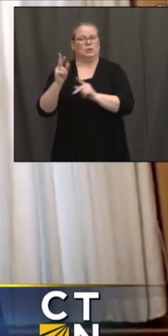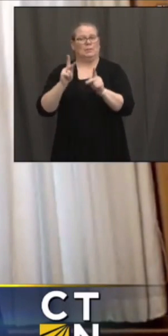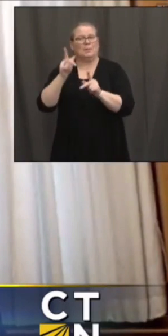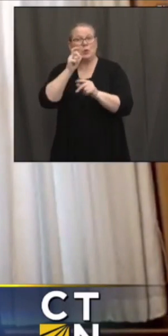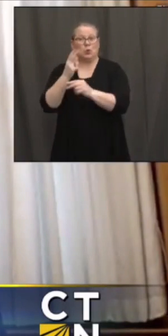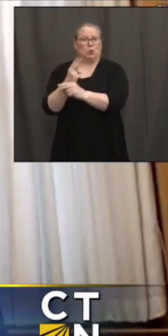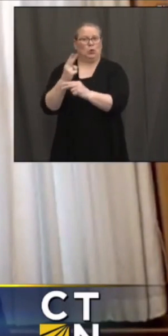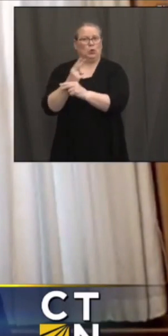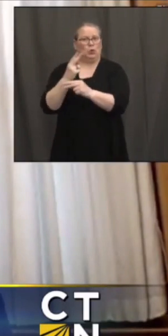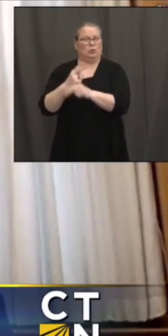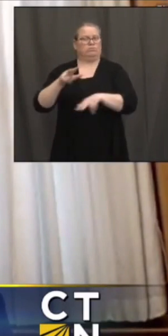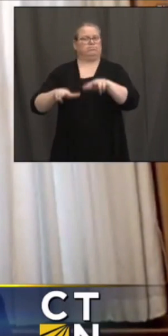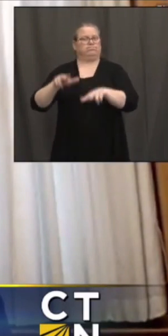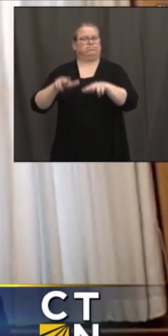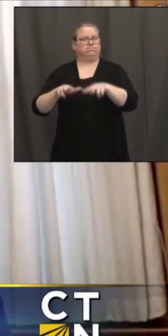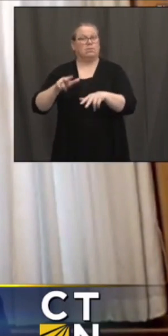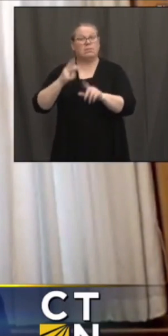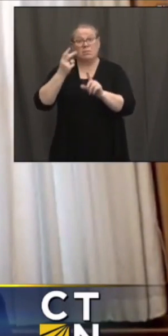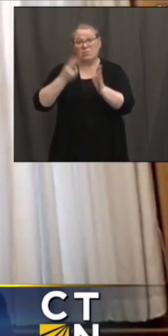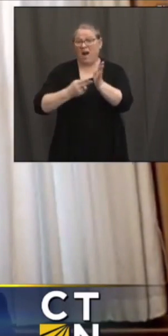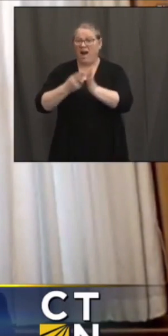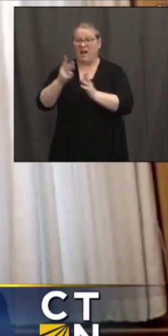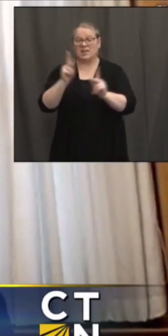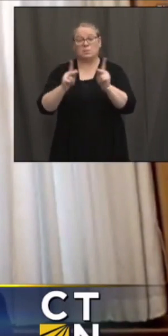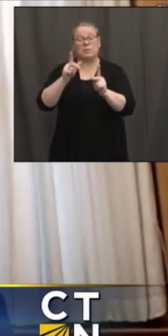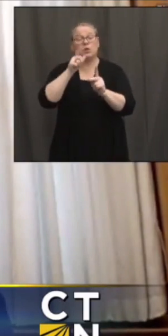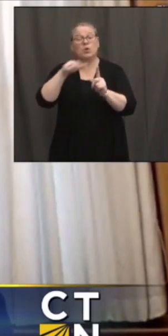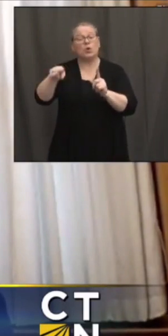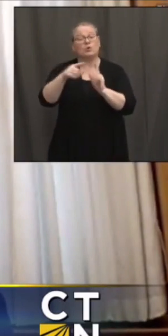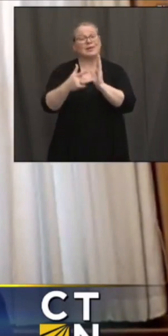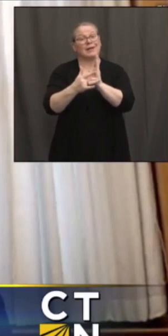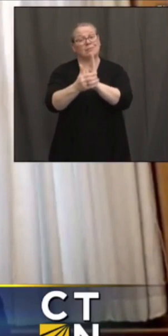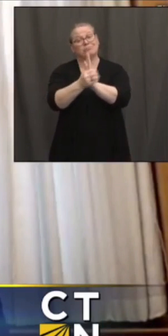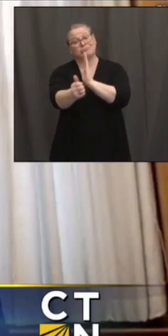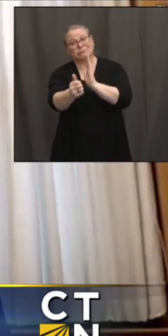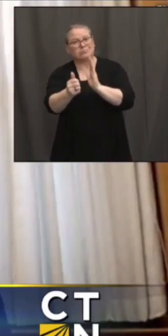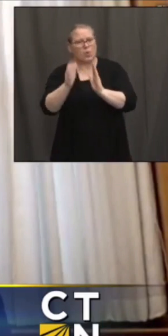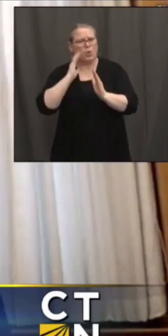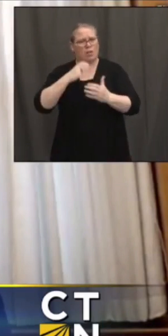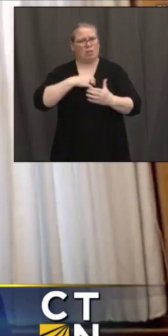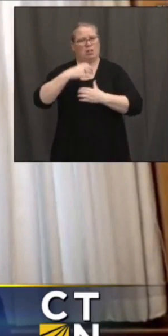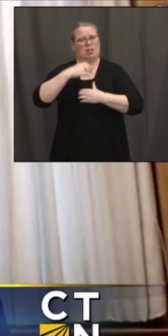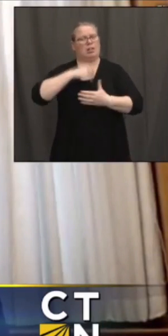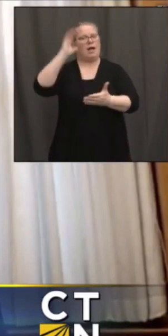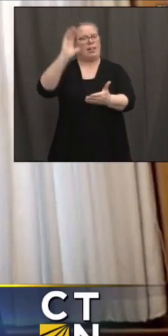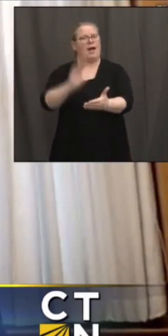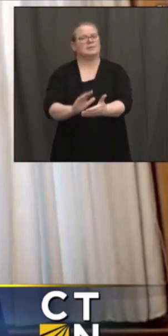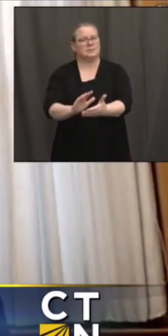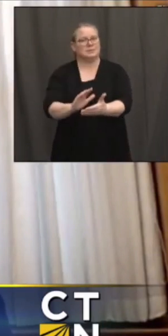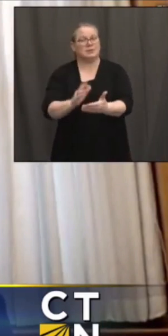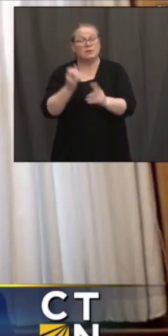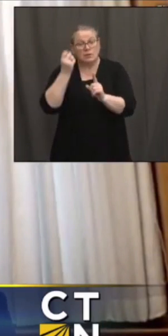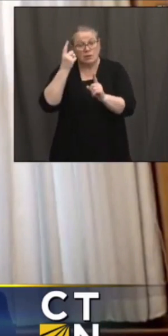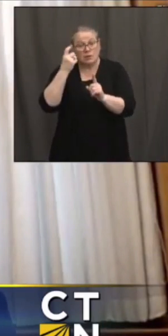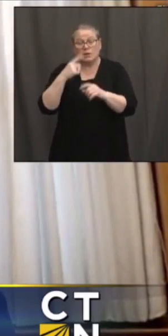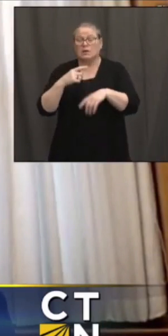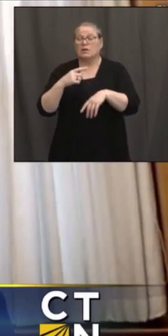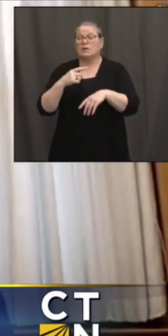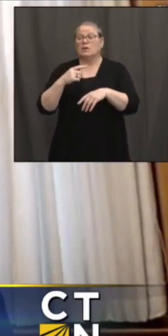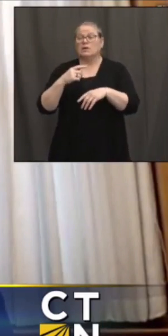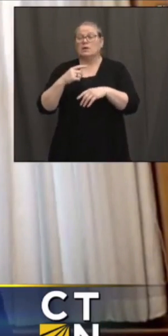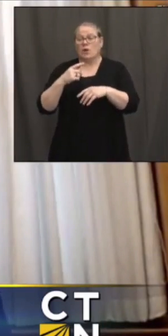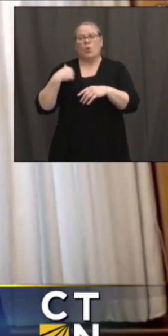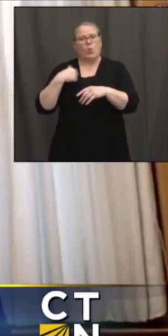with technology, you'll hear less complaints. That said, we are working to make it easier to use and to